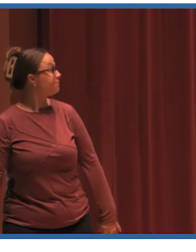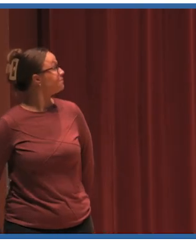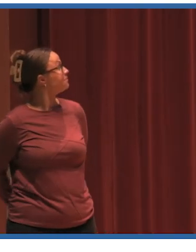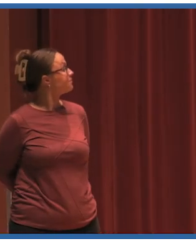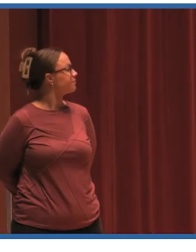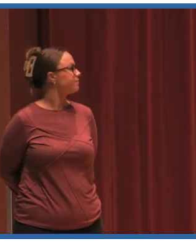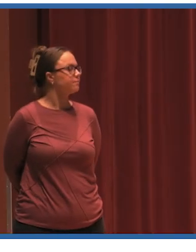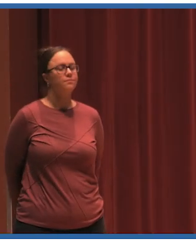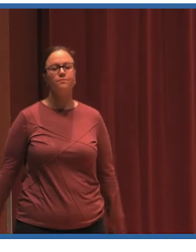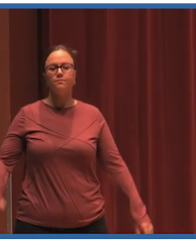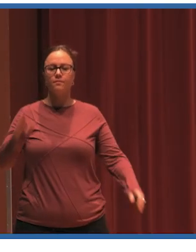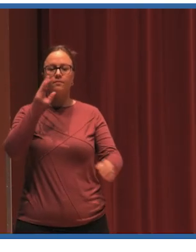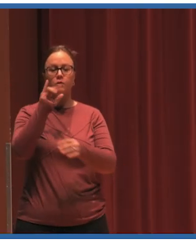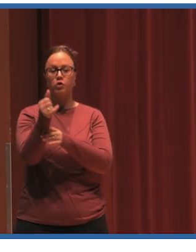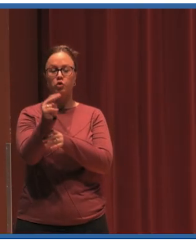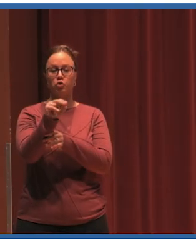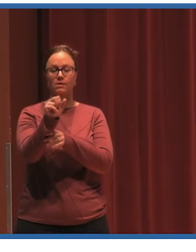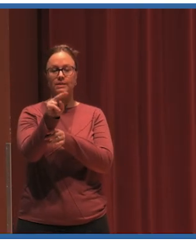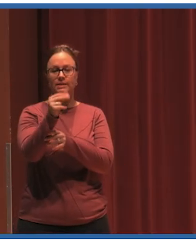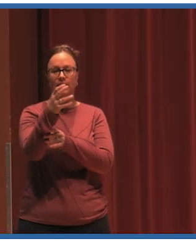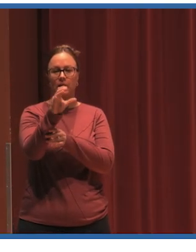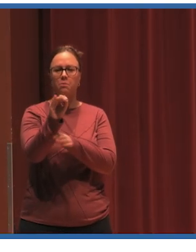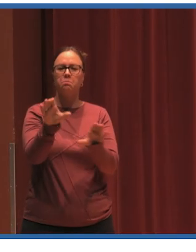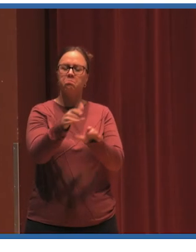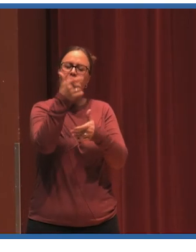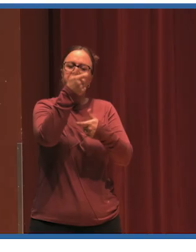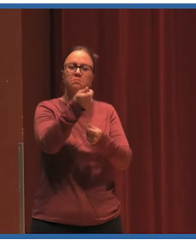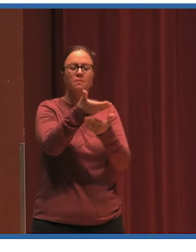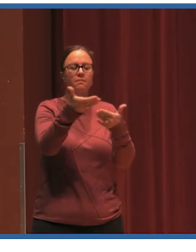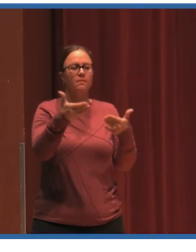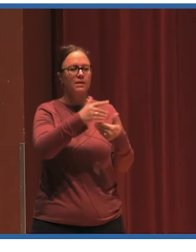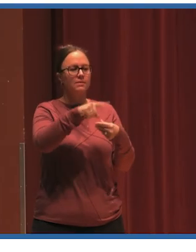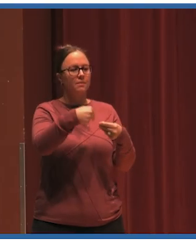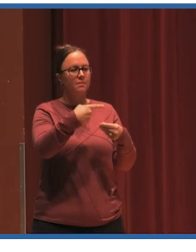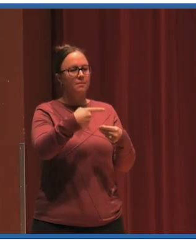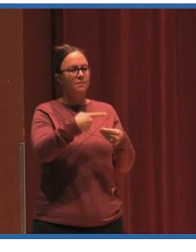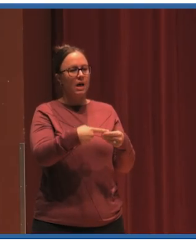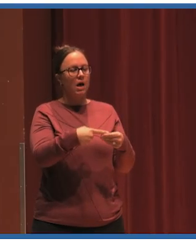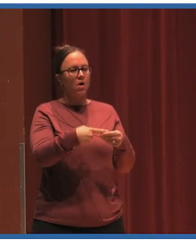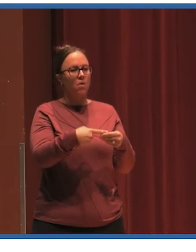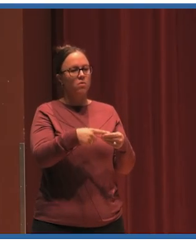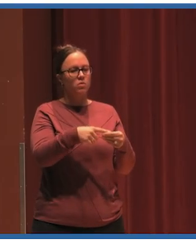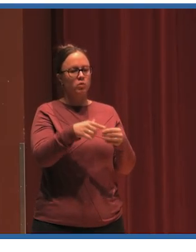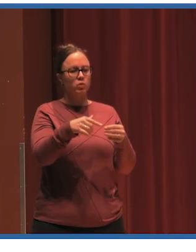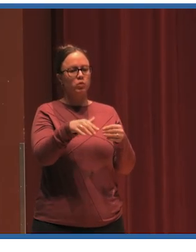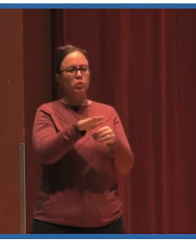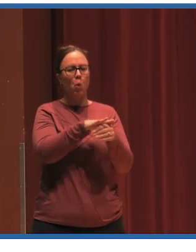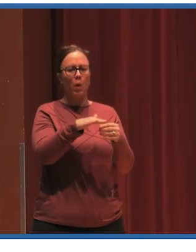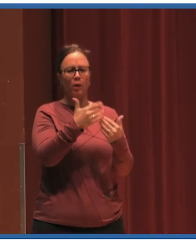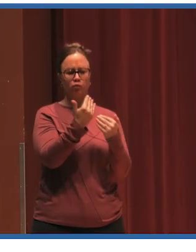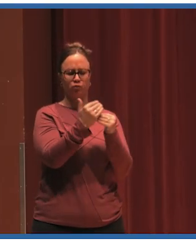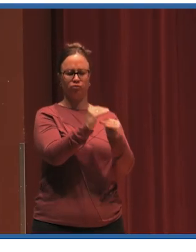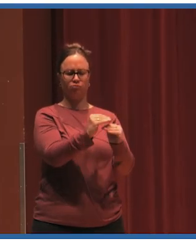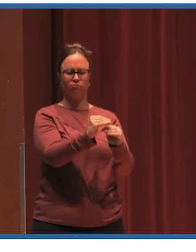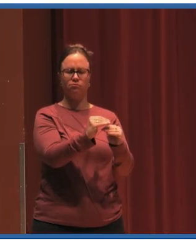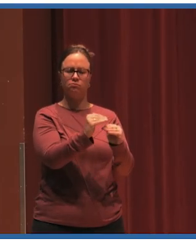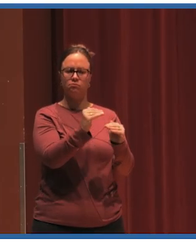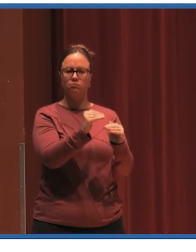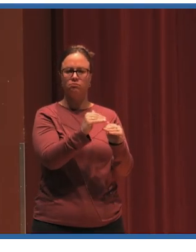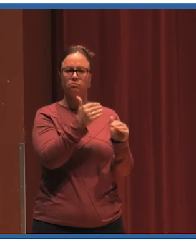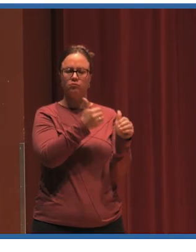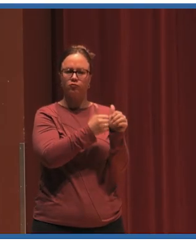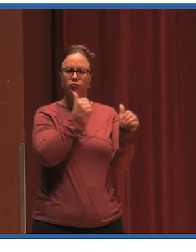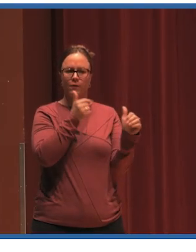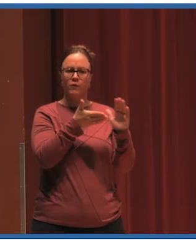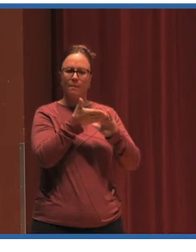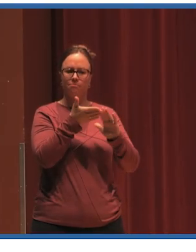I know at least in Johnson County, they've done some really interesting things about zoning restrictions to prohibit tobacco shops from operating